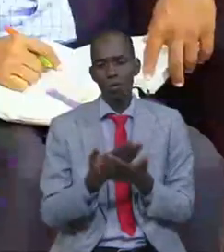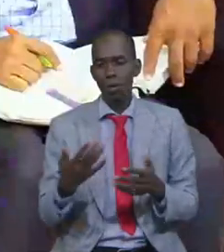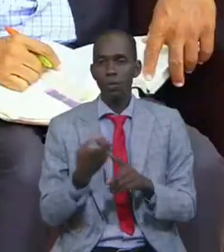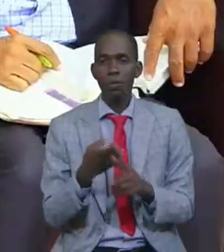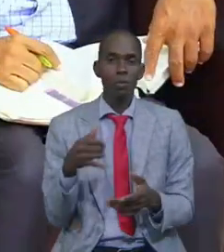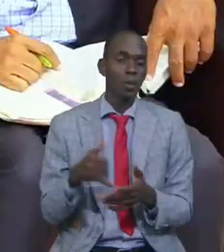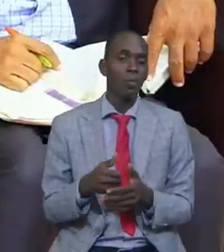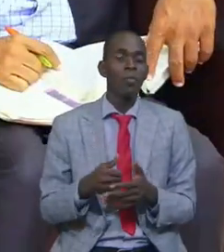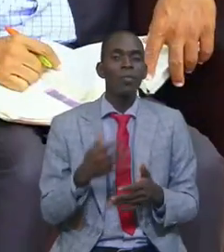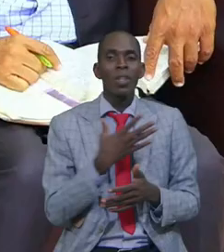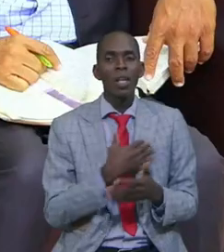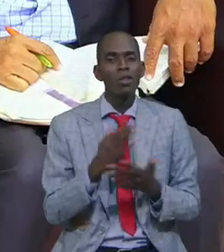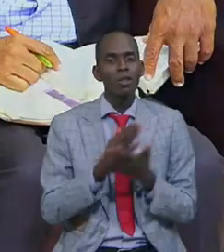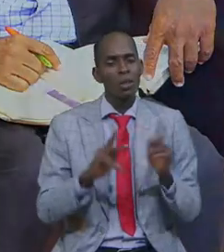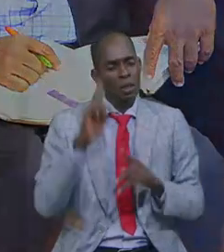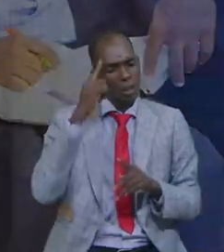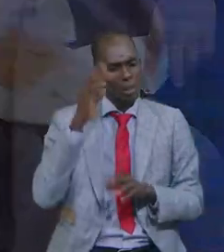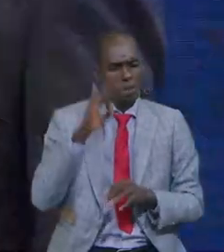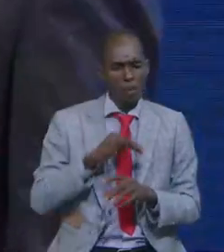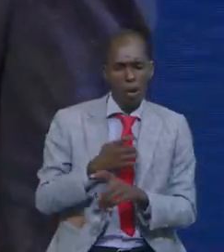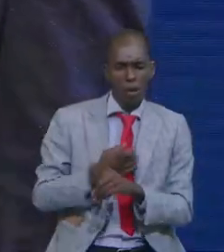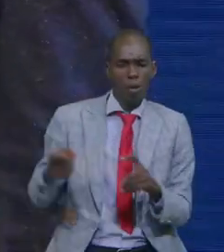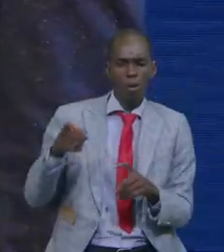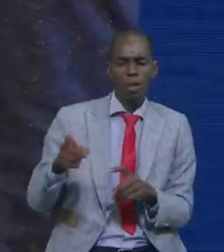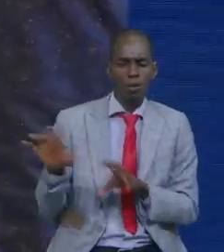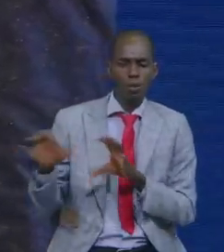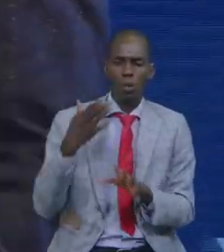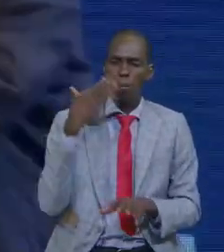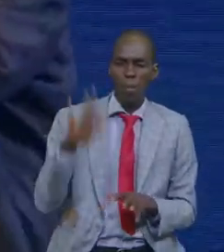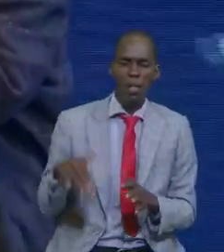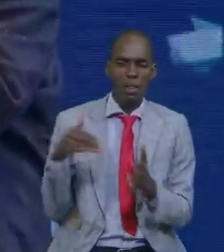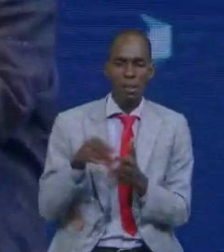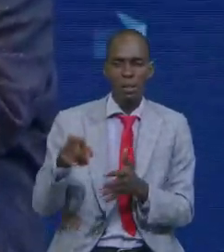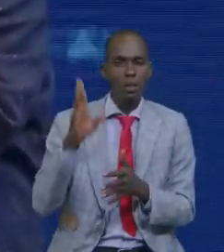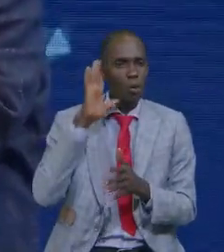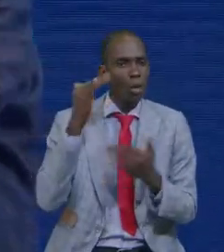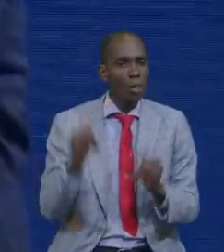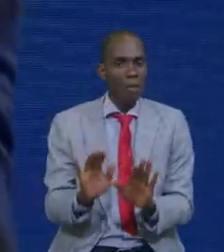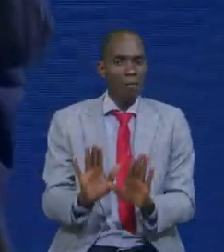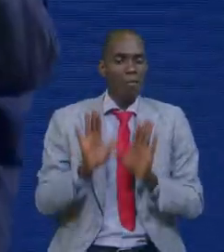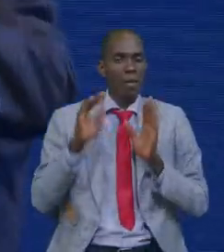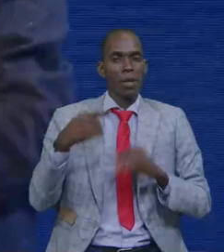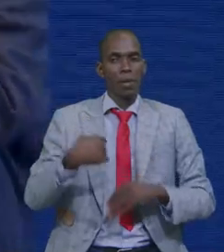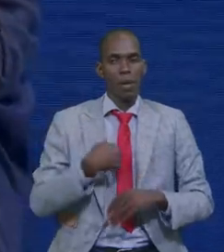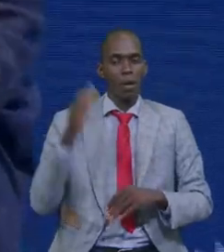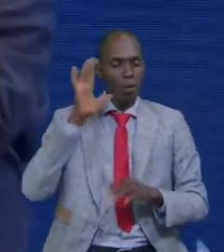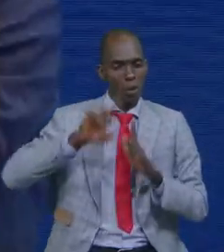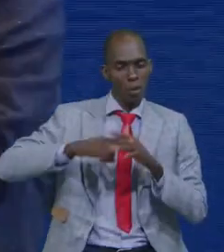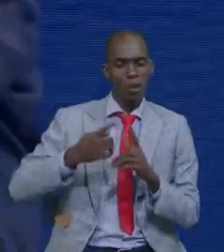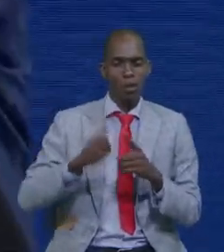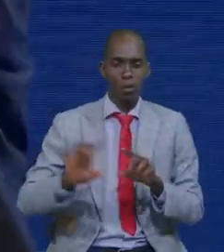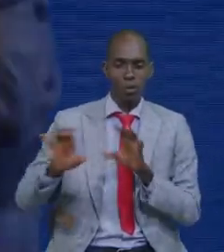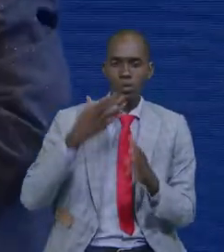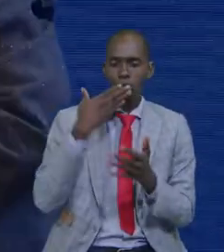hurt them, if I do evil to them, they'll be so much afraid of me that they will do good unto me